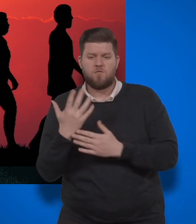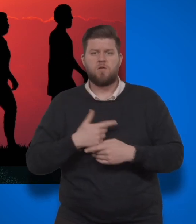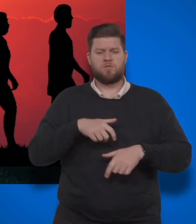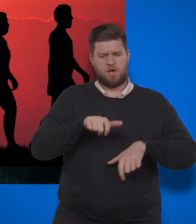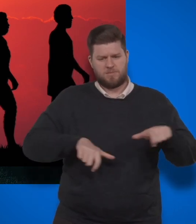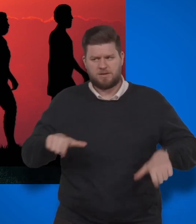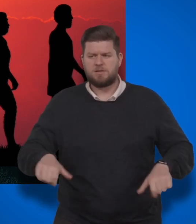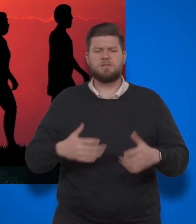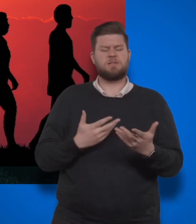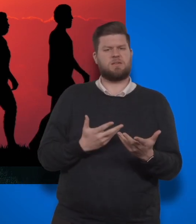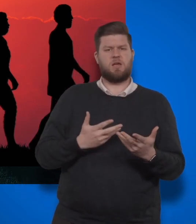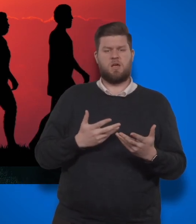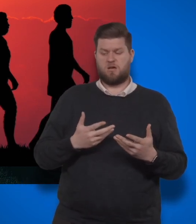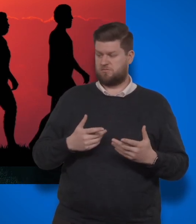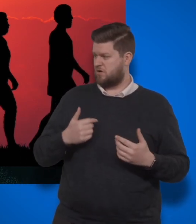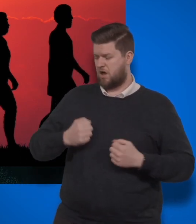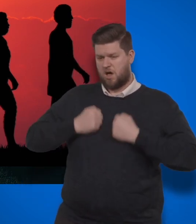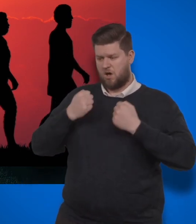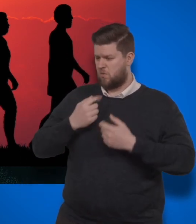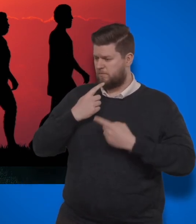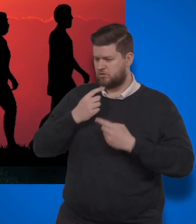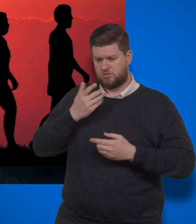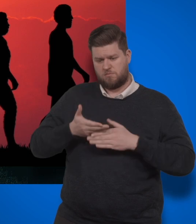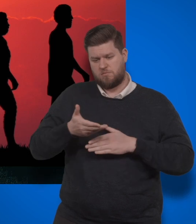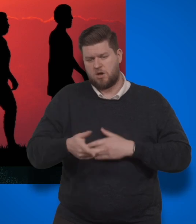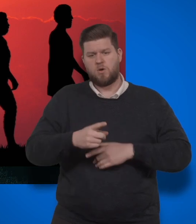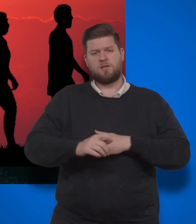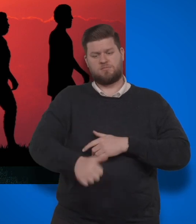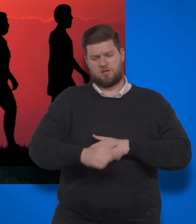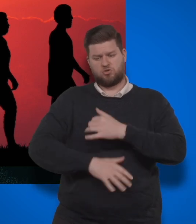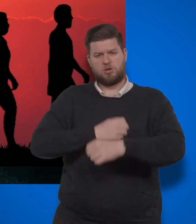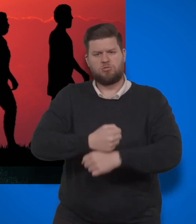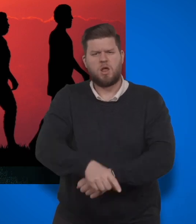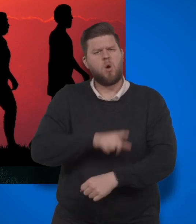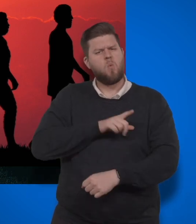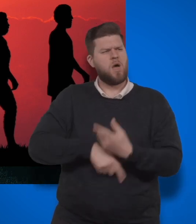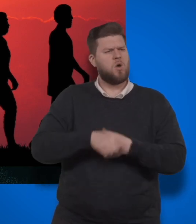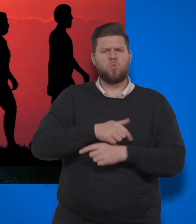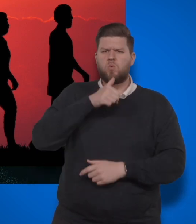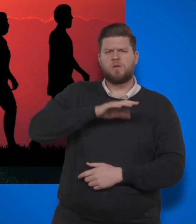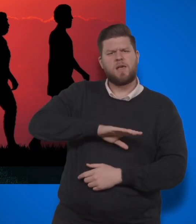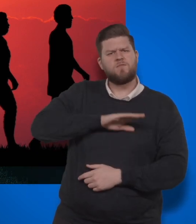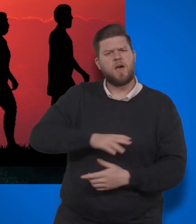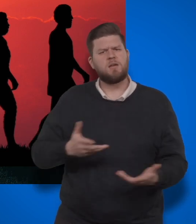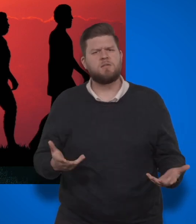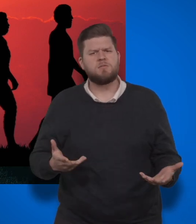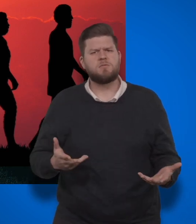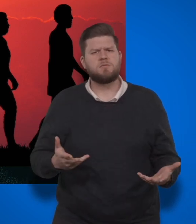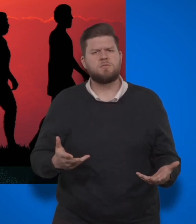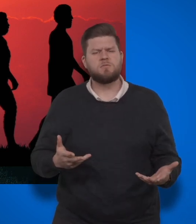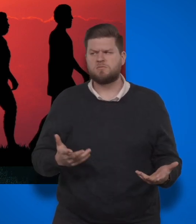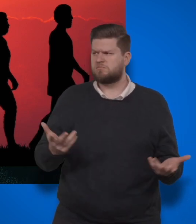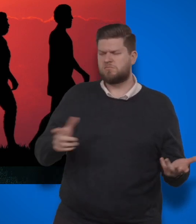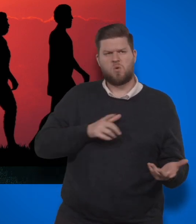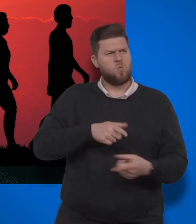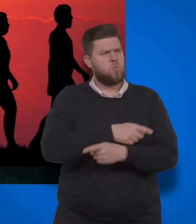next generation, why is there such a sense of dissatisfaction with the human condition? Why is the human race